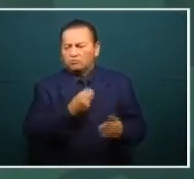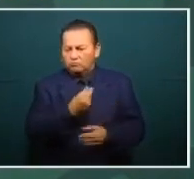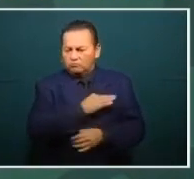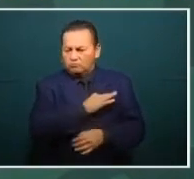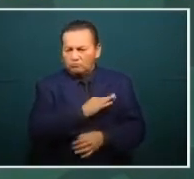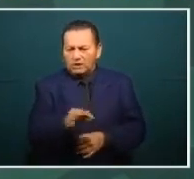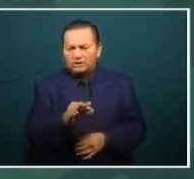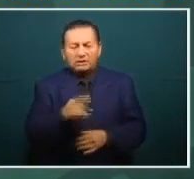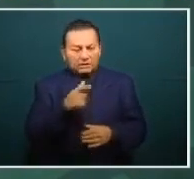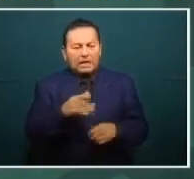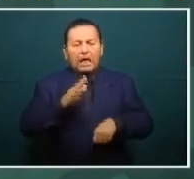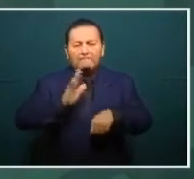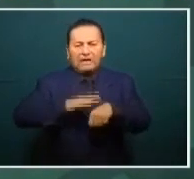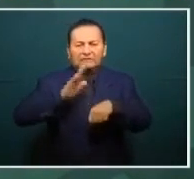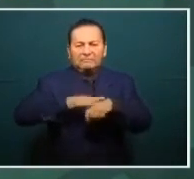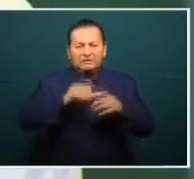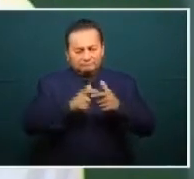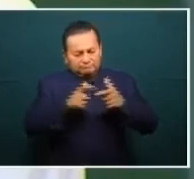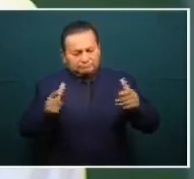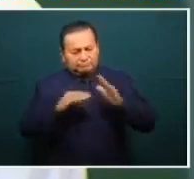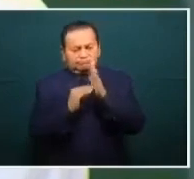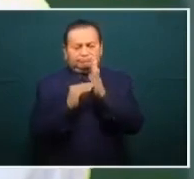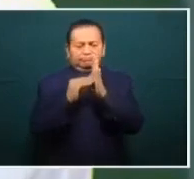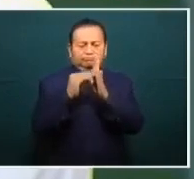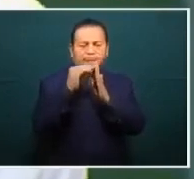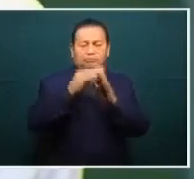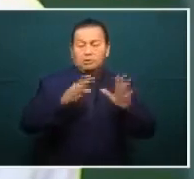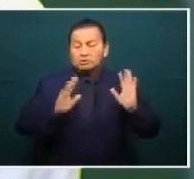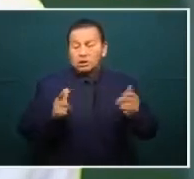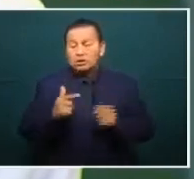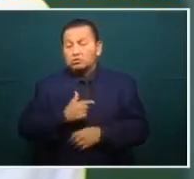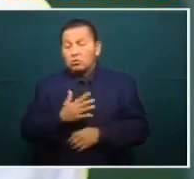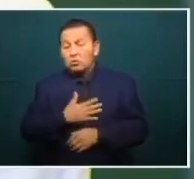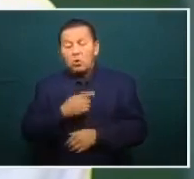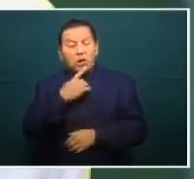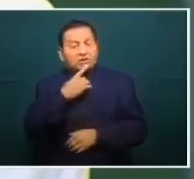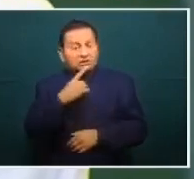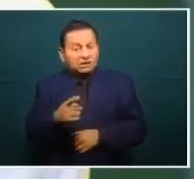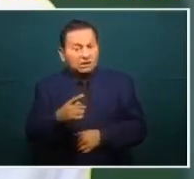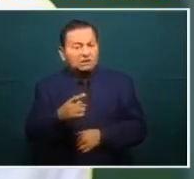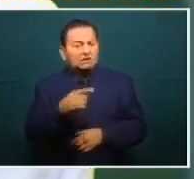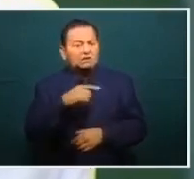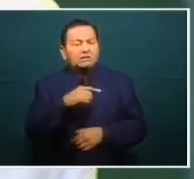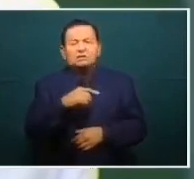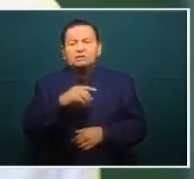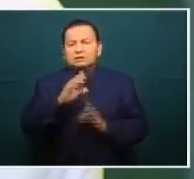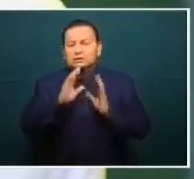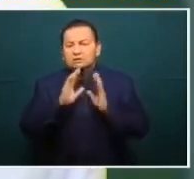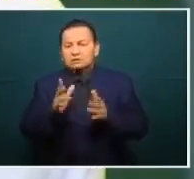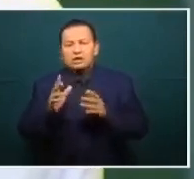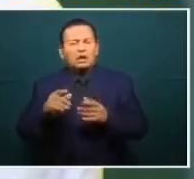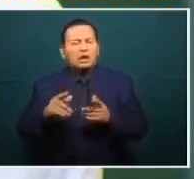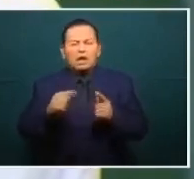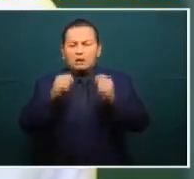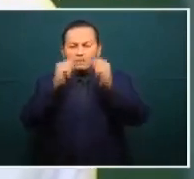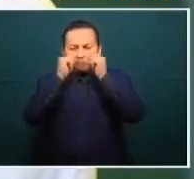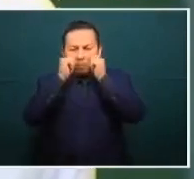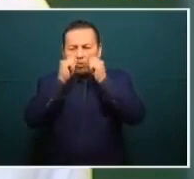and that it has lots of potential. That is to say that it is going to grow. I've already said it.